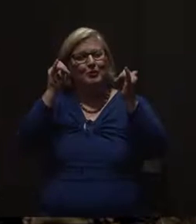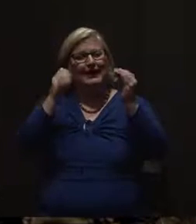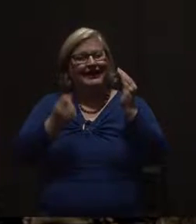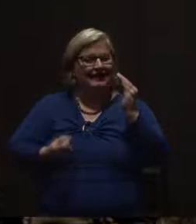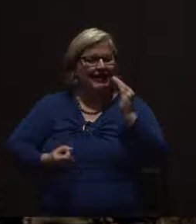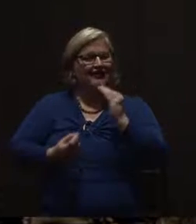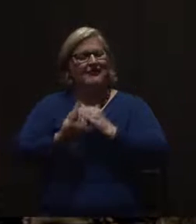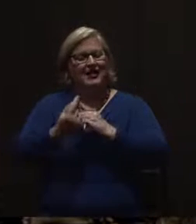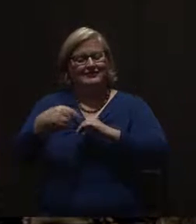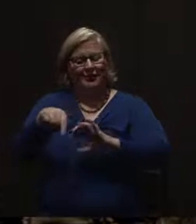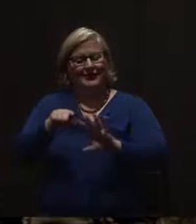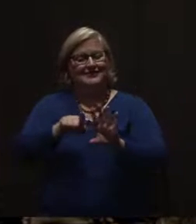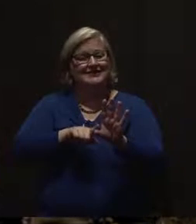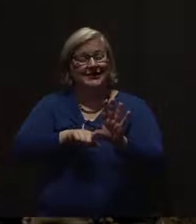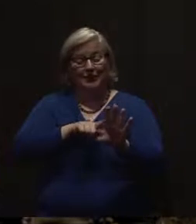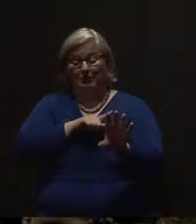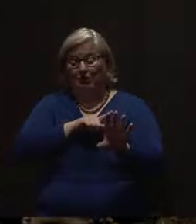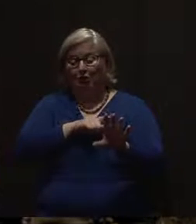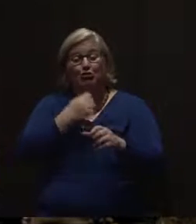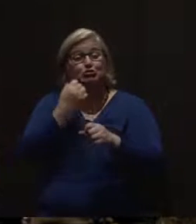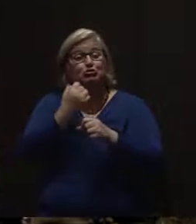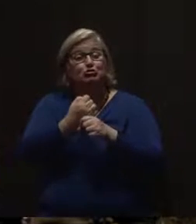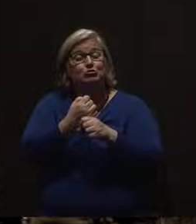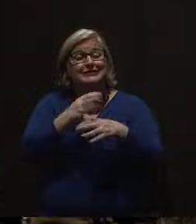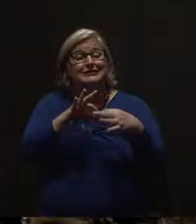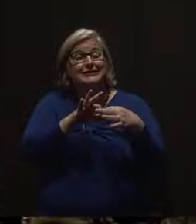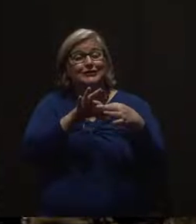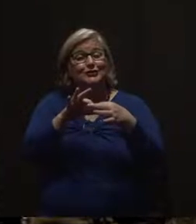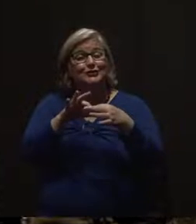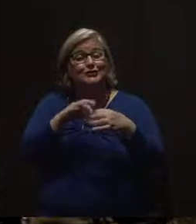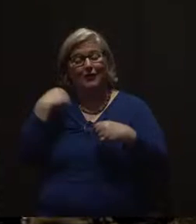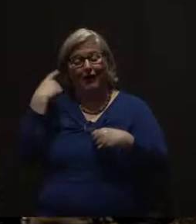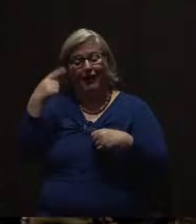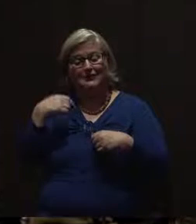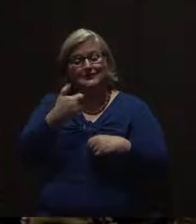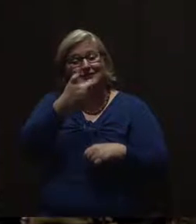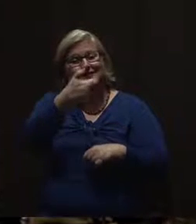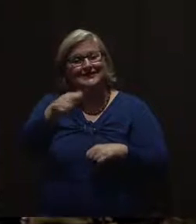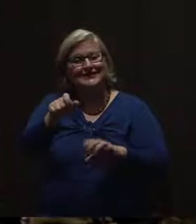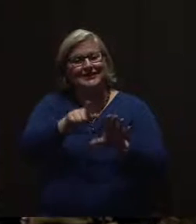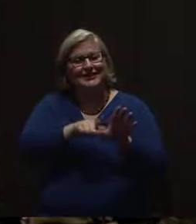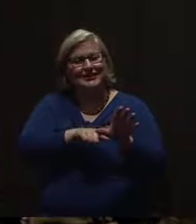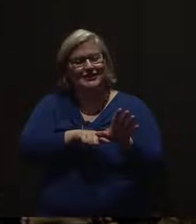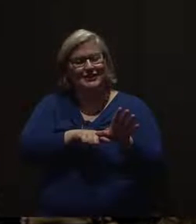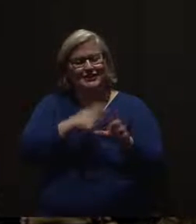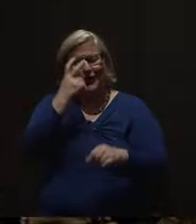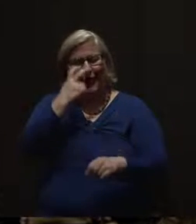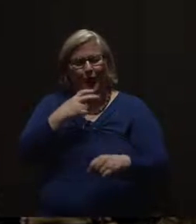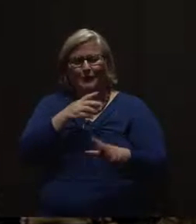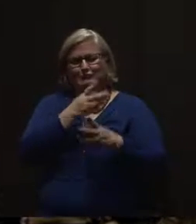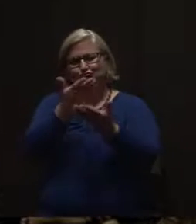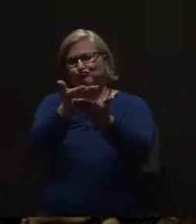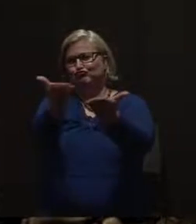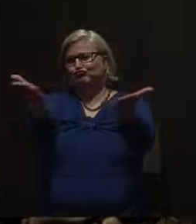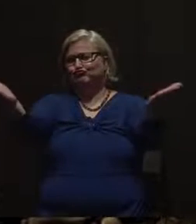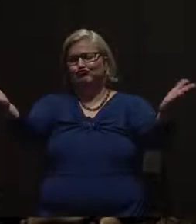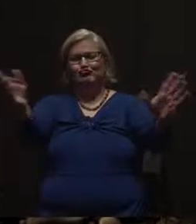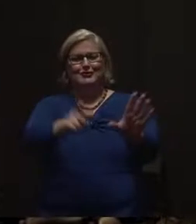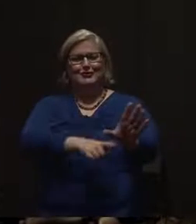this year, because the Goethe-Institut London is 60 years old. Can you imagine? Looks younger, don't you